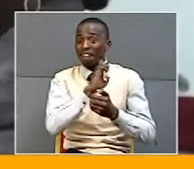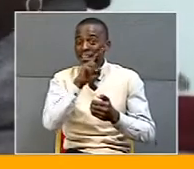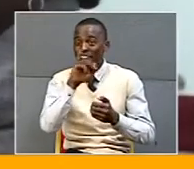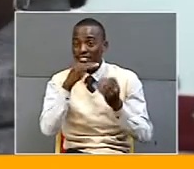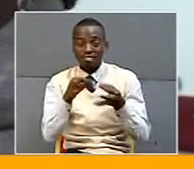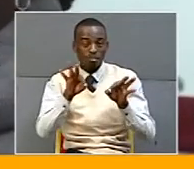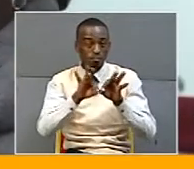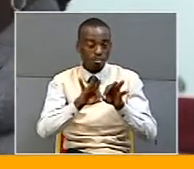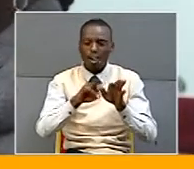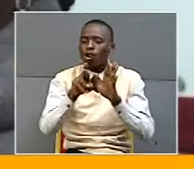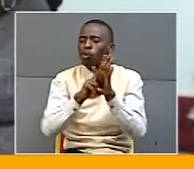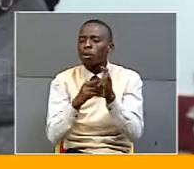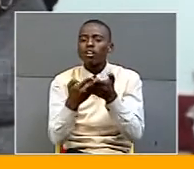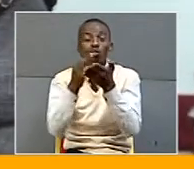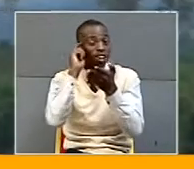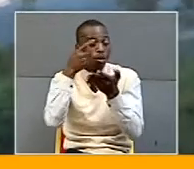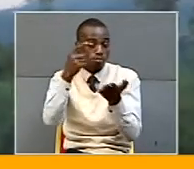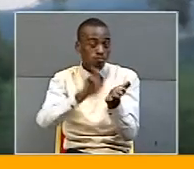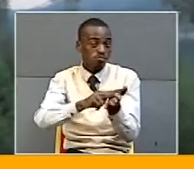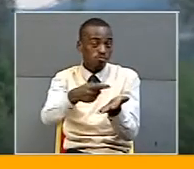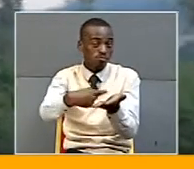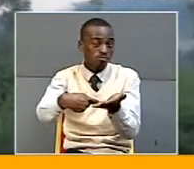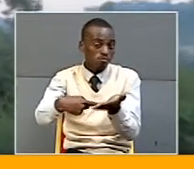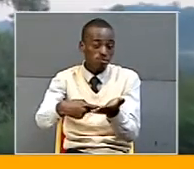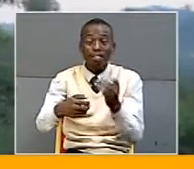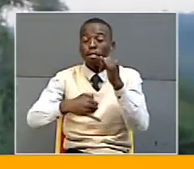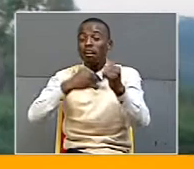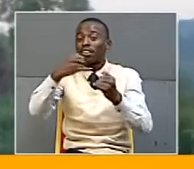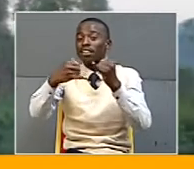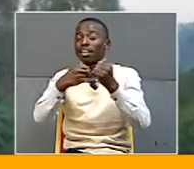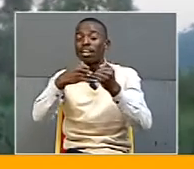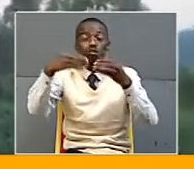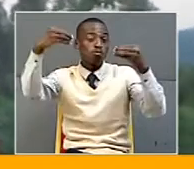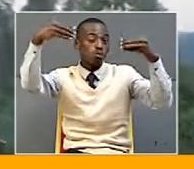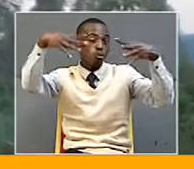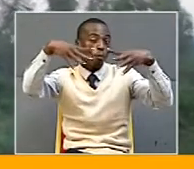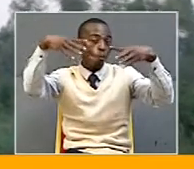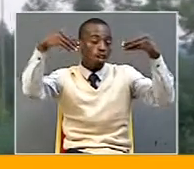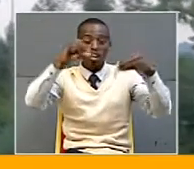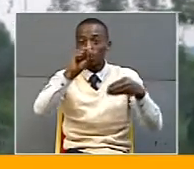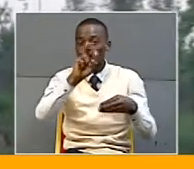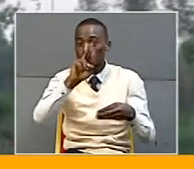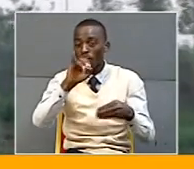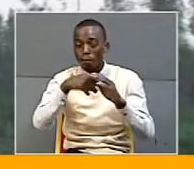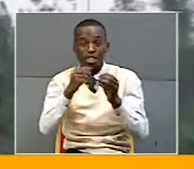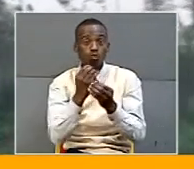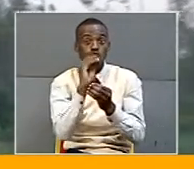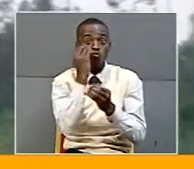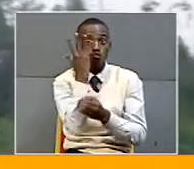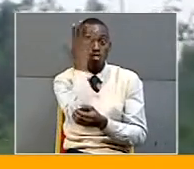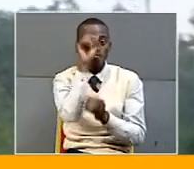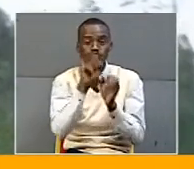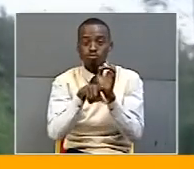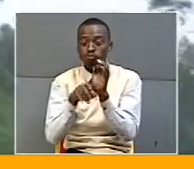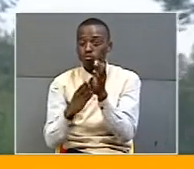paramount. A recommendation of government signing and rectifying the International Solar Alliance framework and making the tree planting campaign a